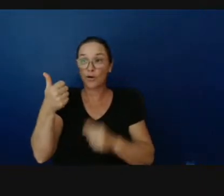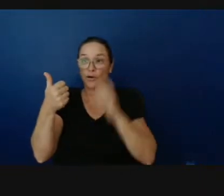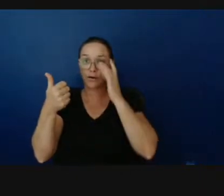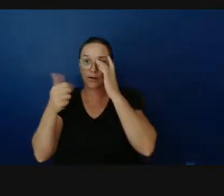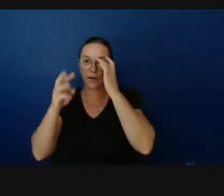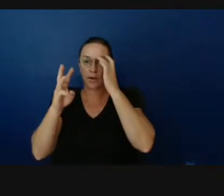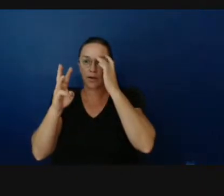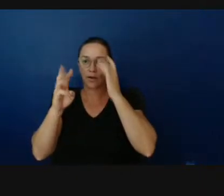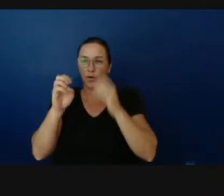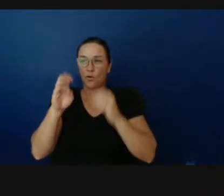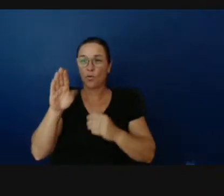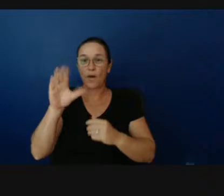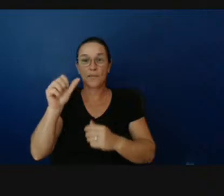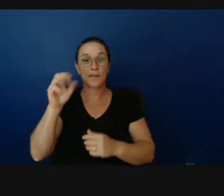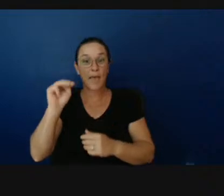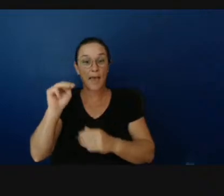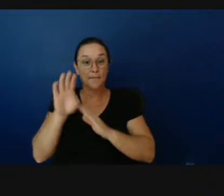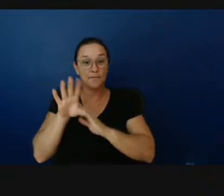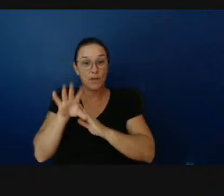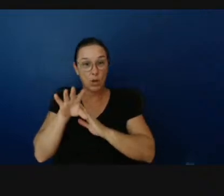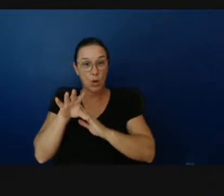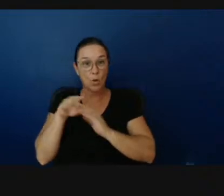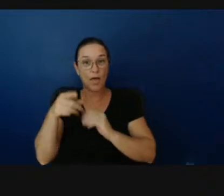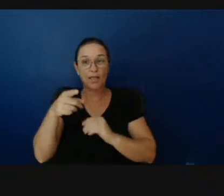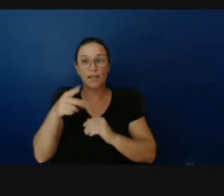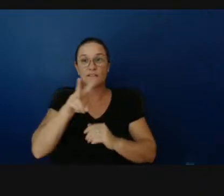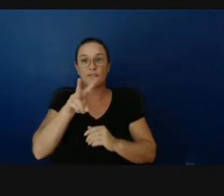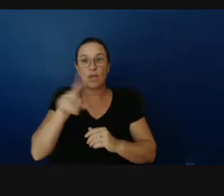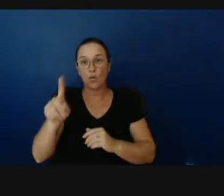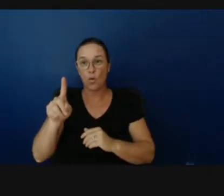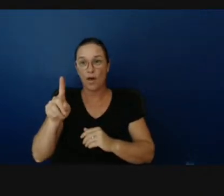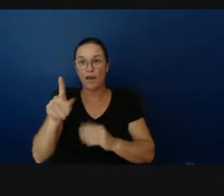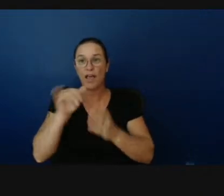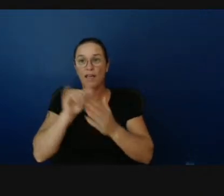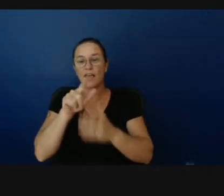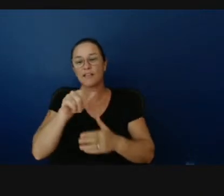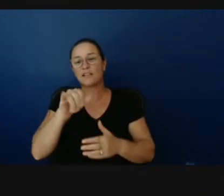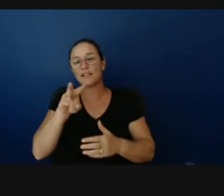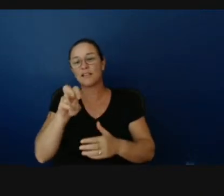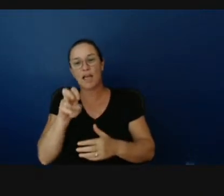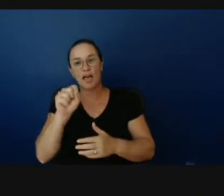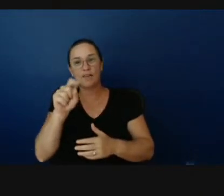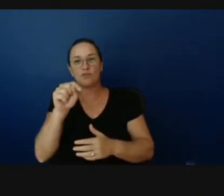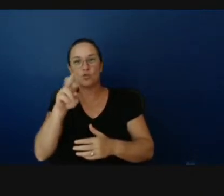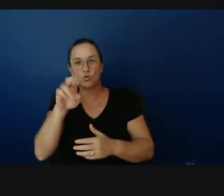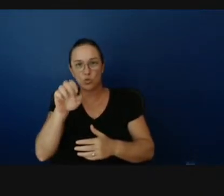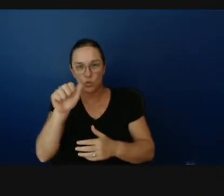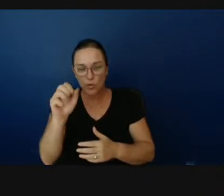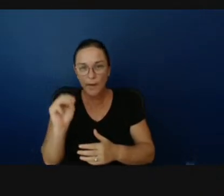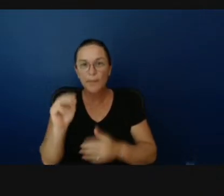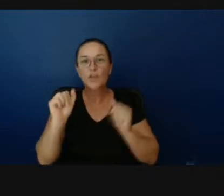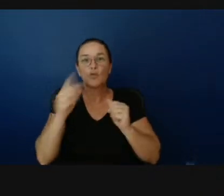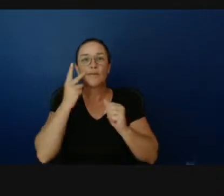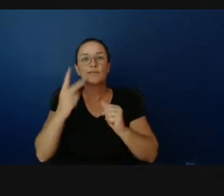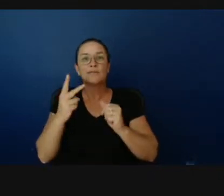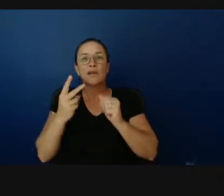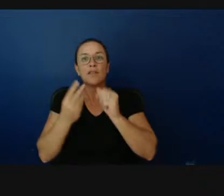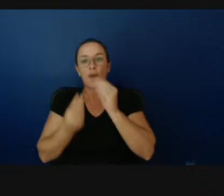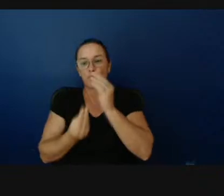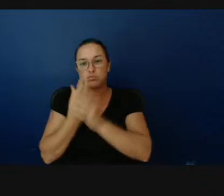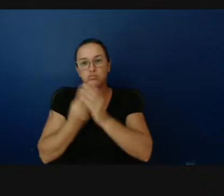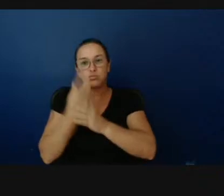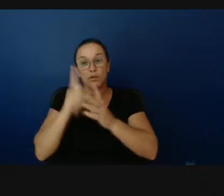webcam video from this is the V1 cam, which is the live stream cam. And you're going to see the eruption start and lava flows